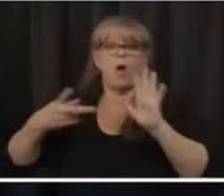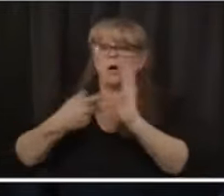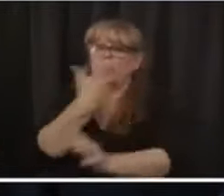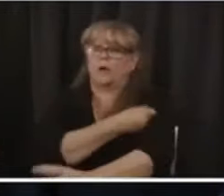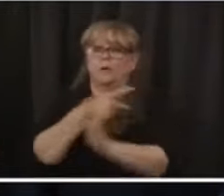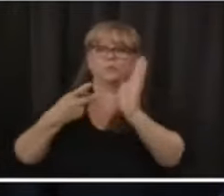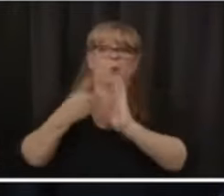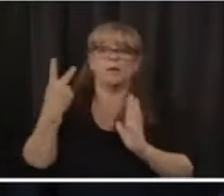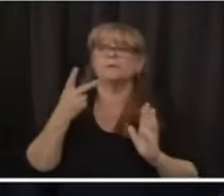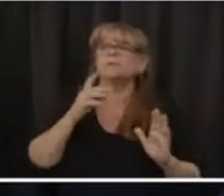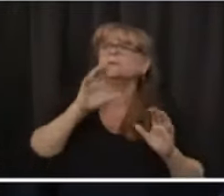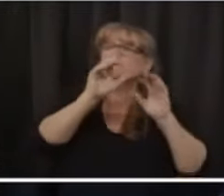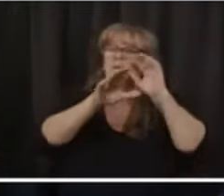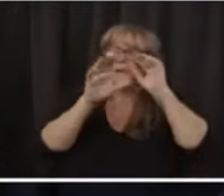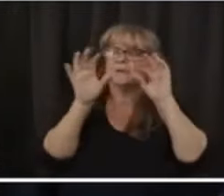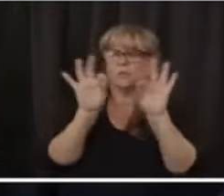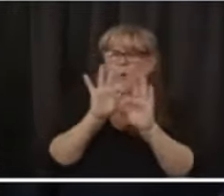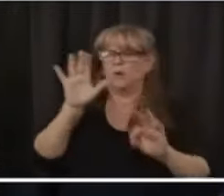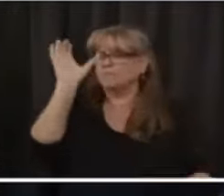week.